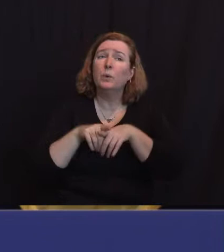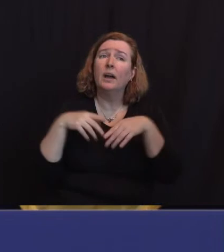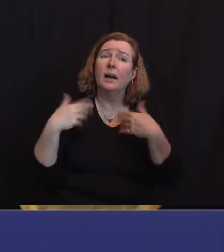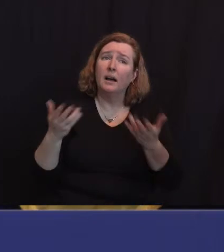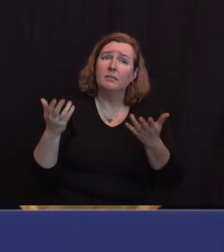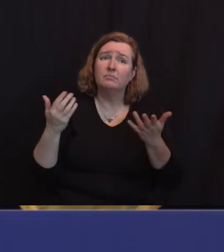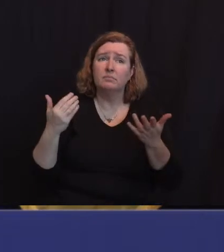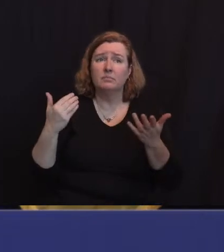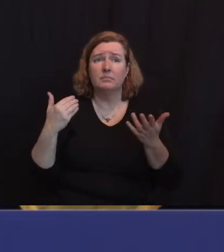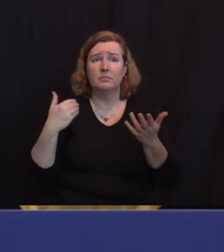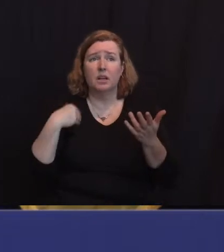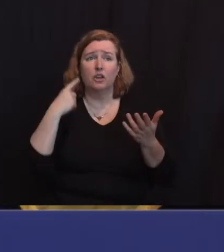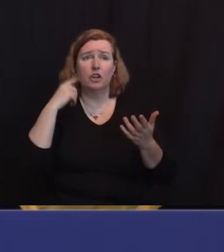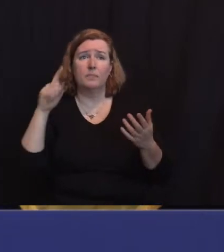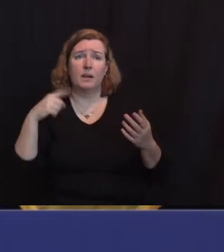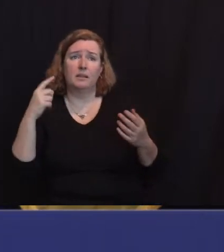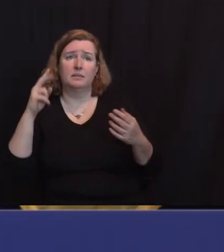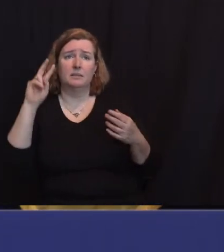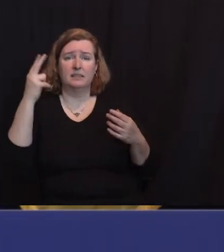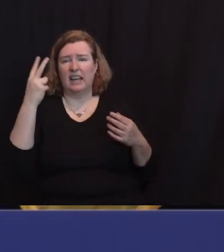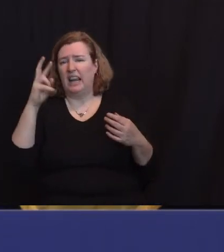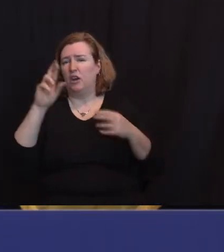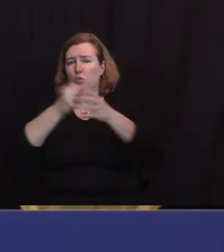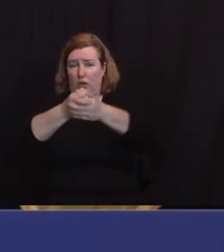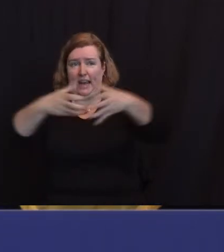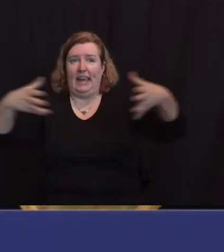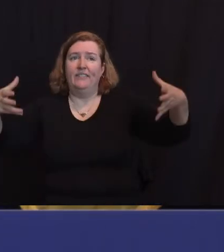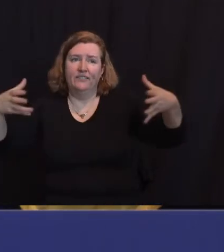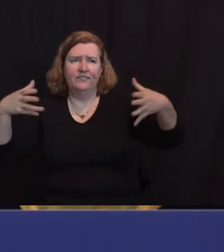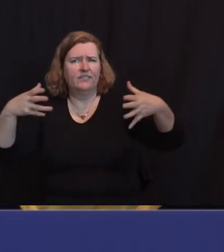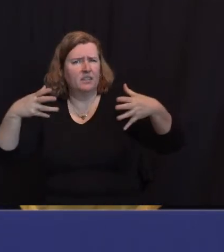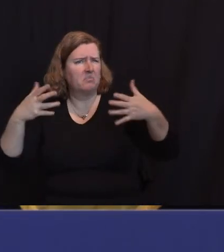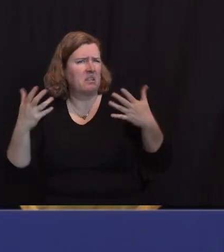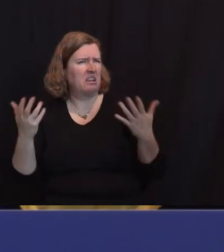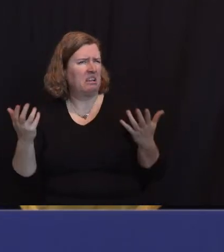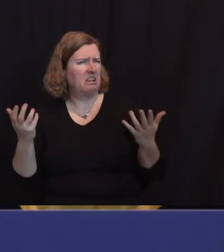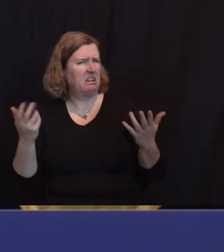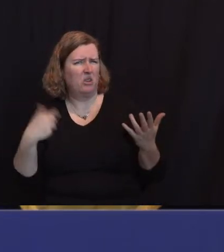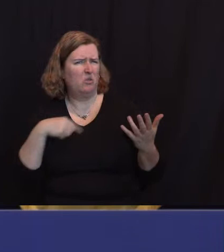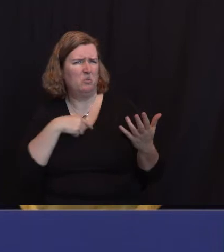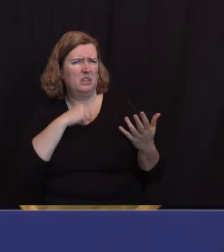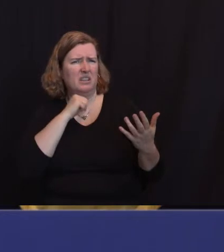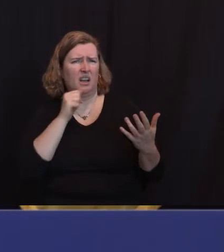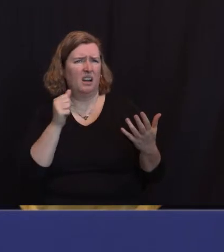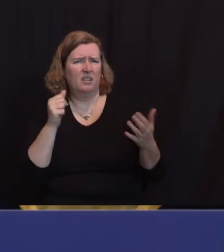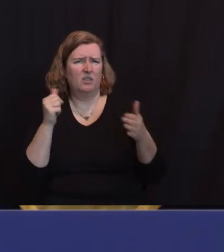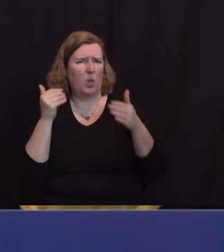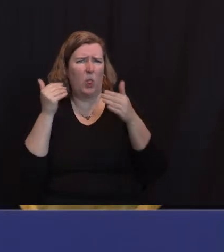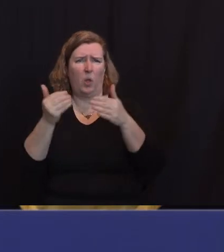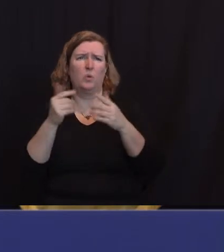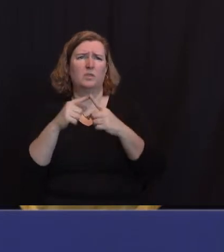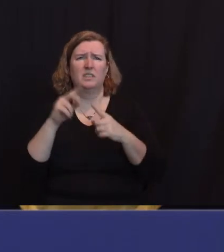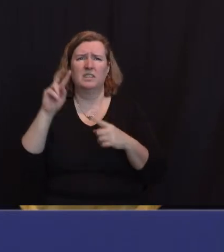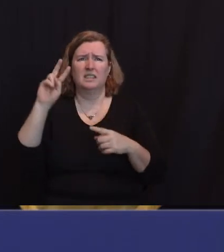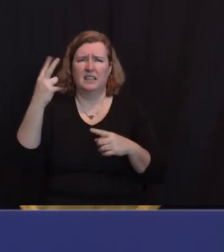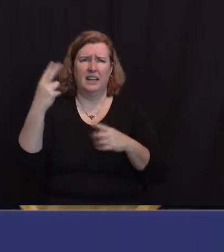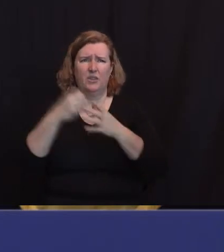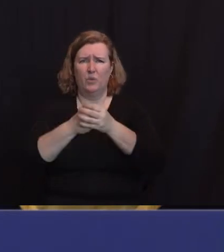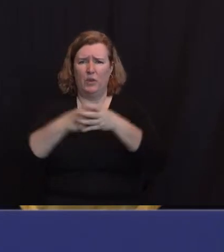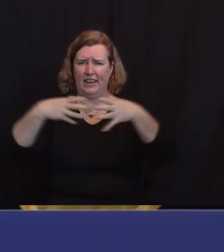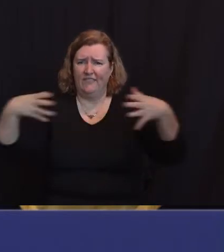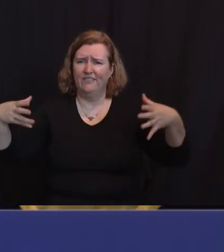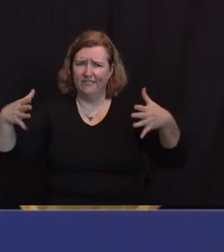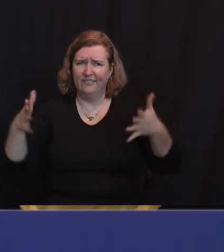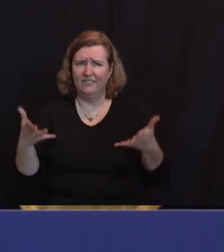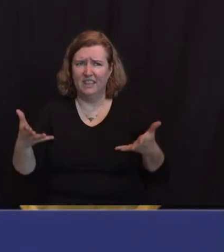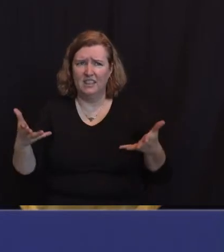and New Jersey never even came close to that. Why did that happen? And bearing that in mind, why should New Jerseyans believe